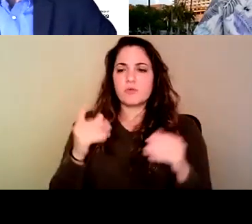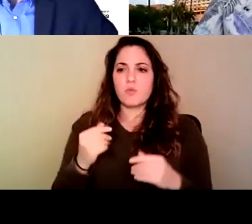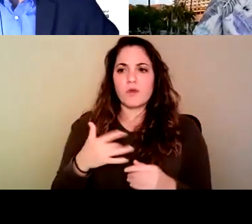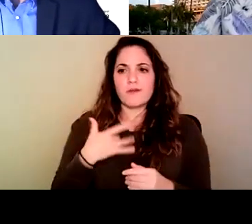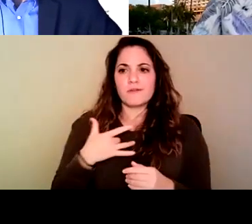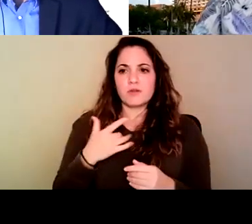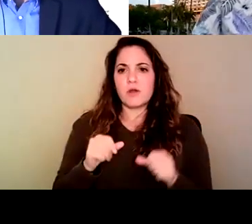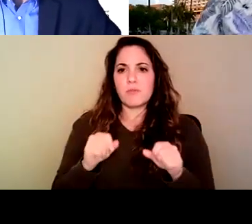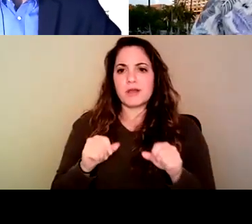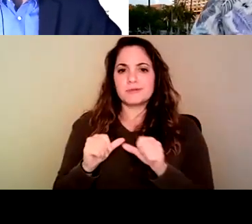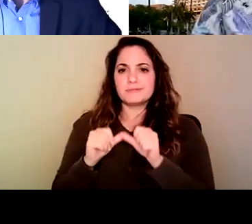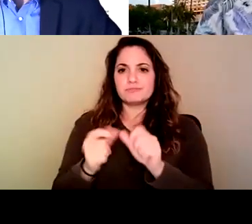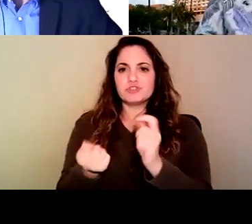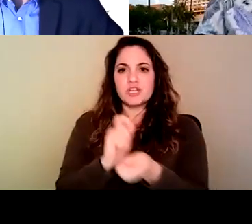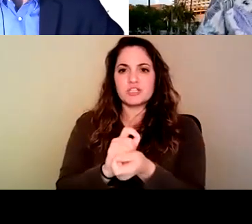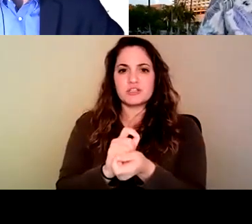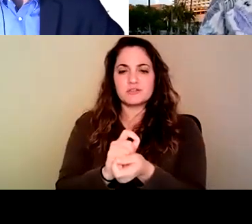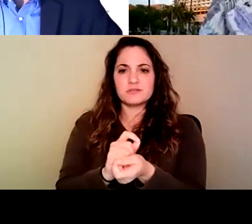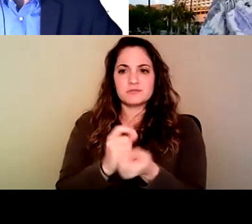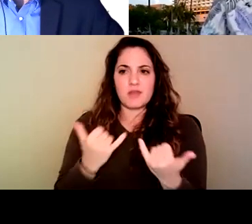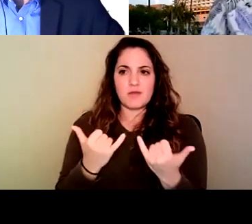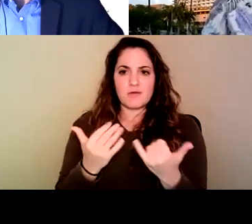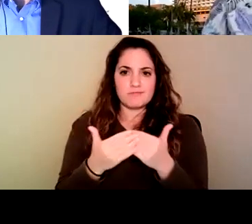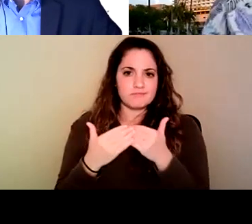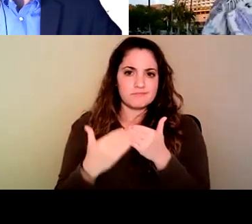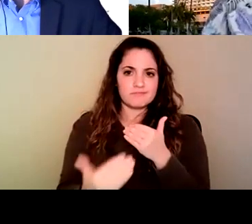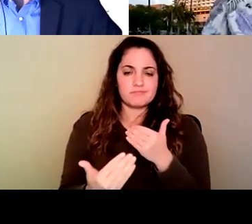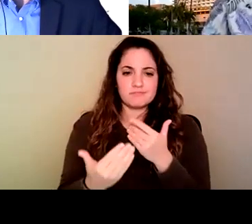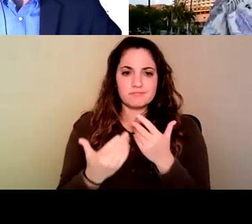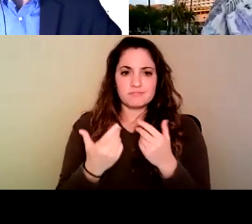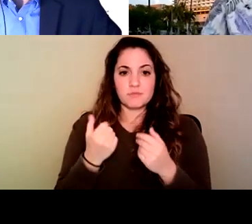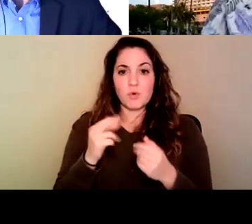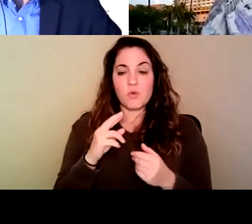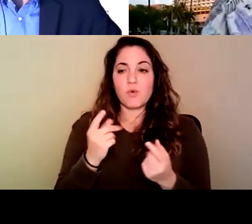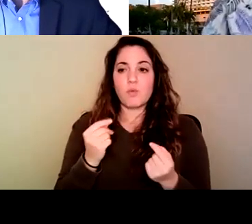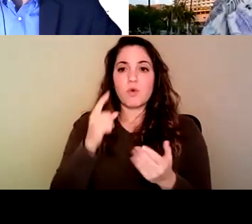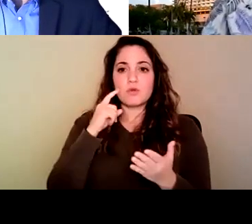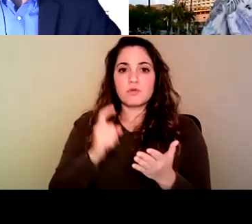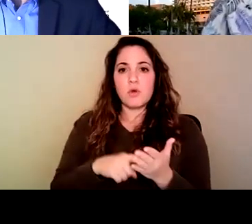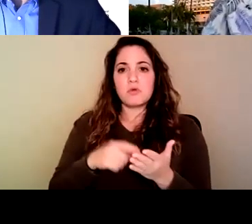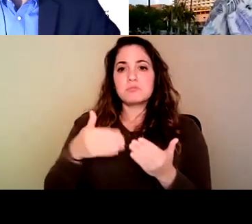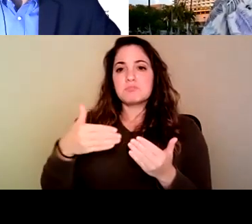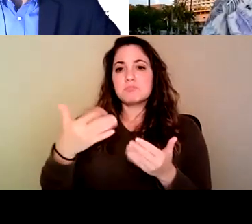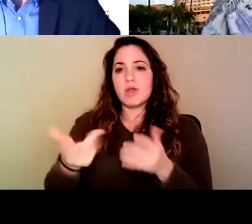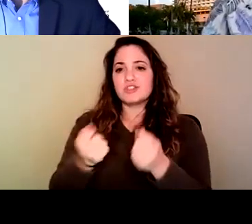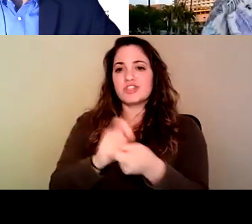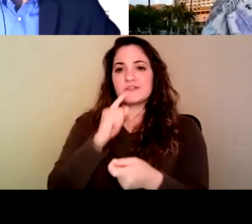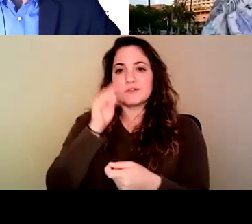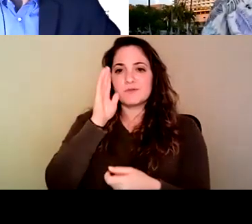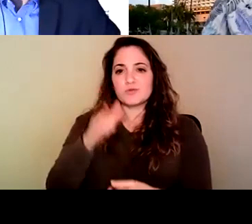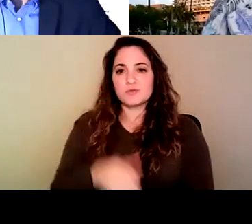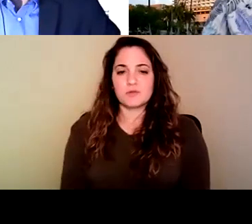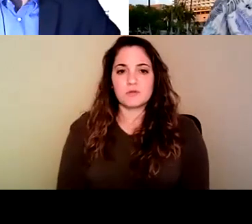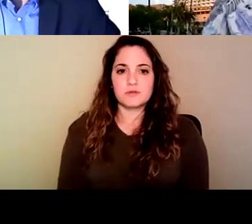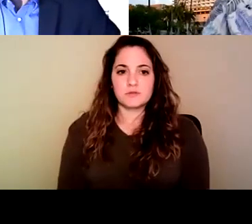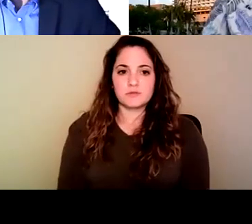possibly some changes that are here to stay because of the pandemic or things you see coming down the pipeline? I